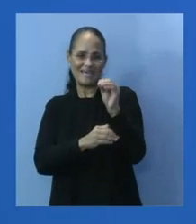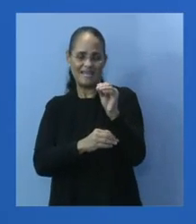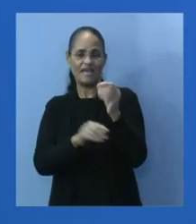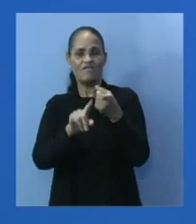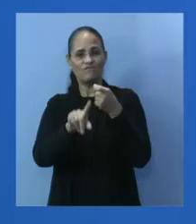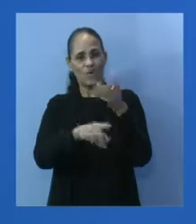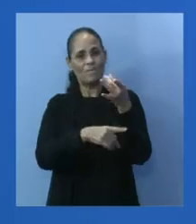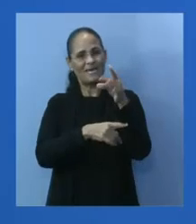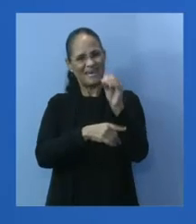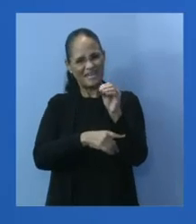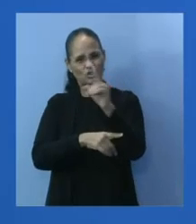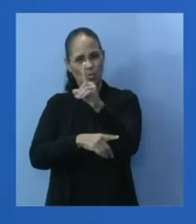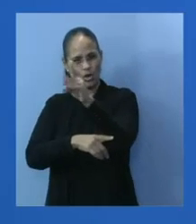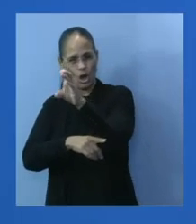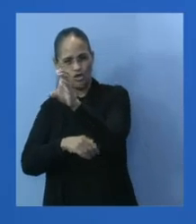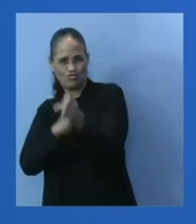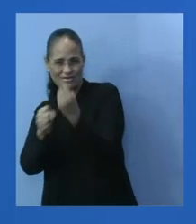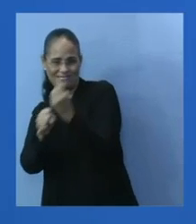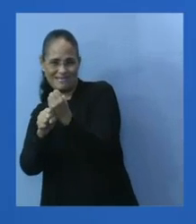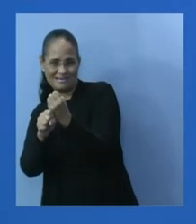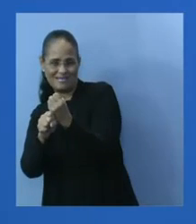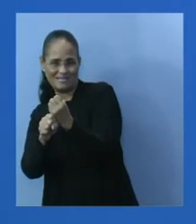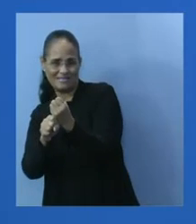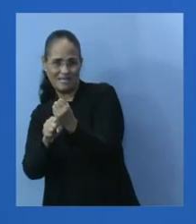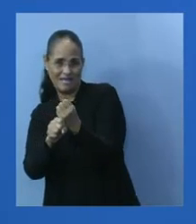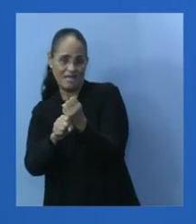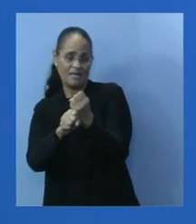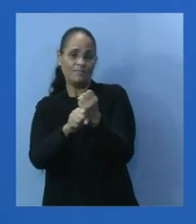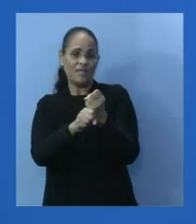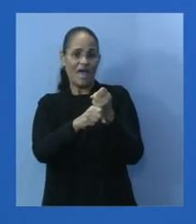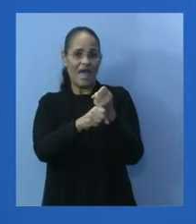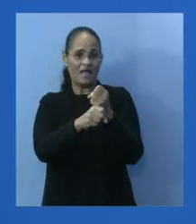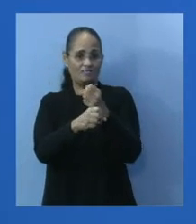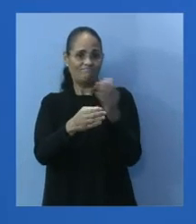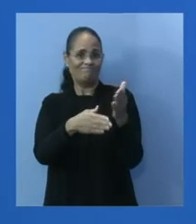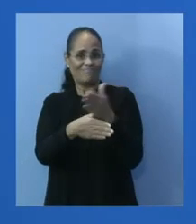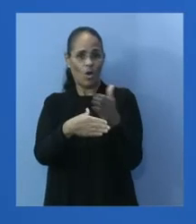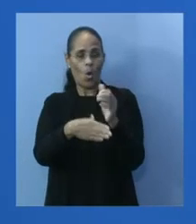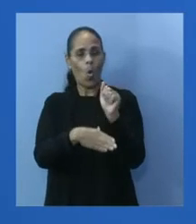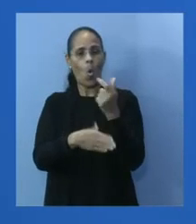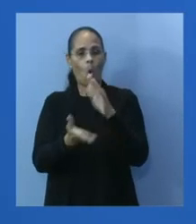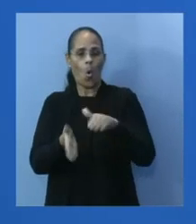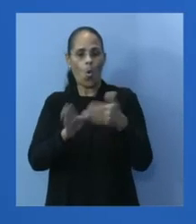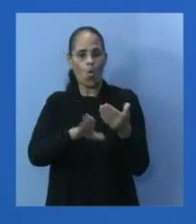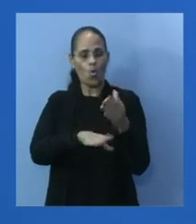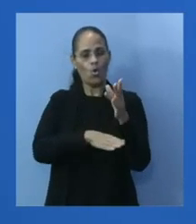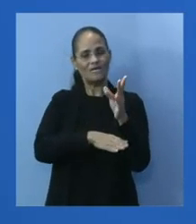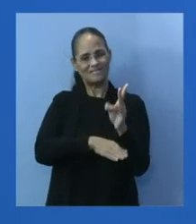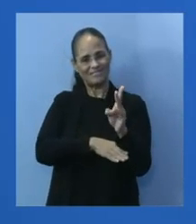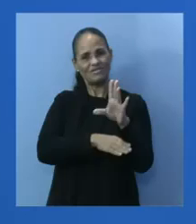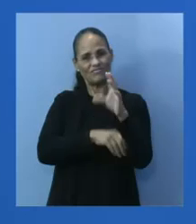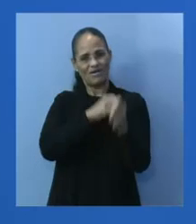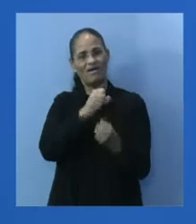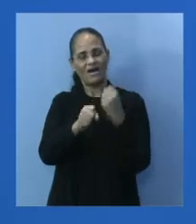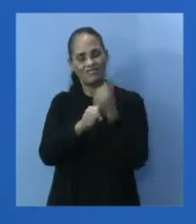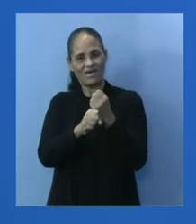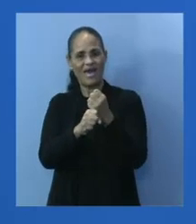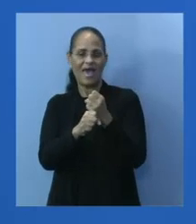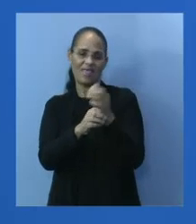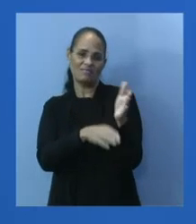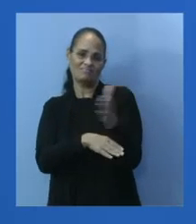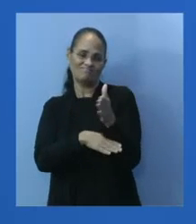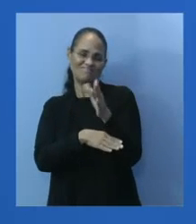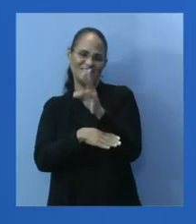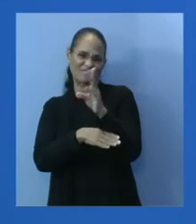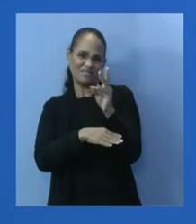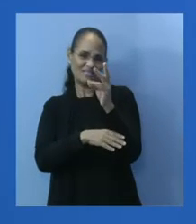80 to 100 years. The mean age of all deceased cases is 75 years, with the median age 77